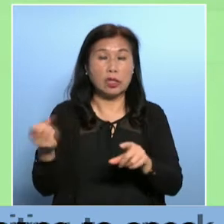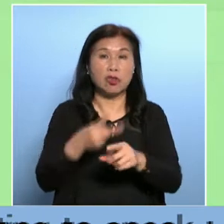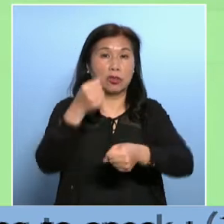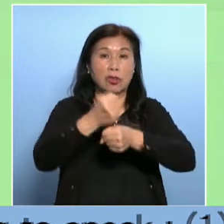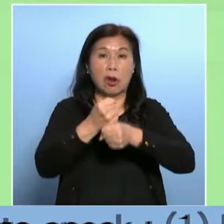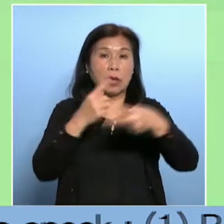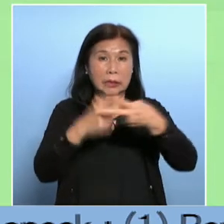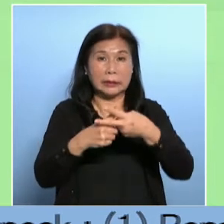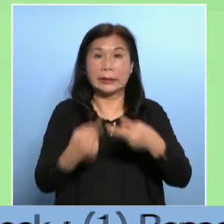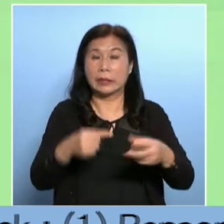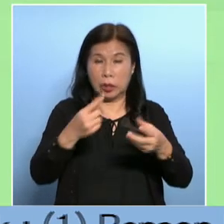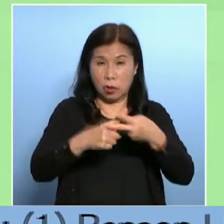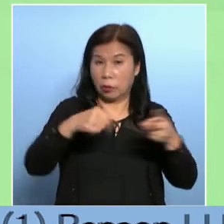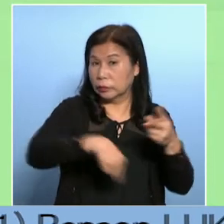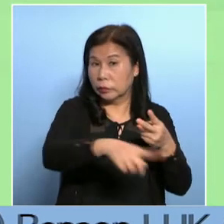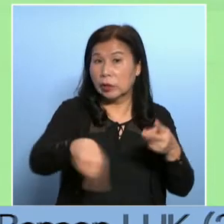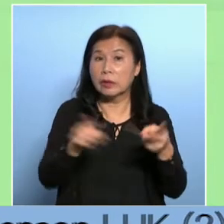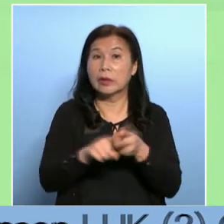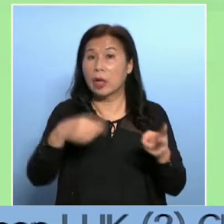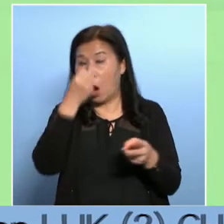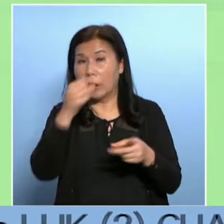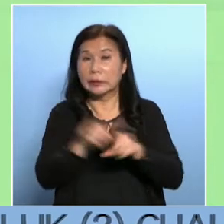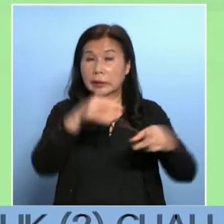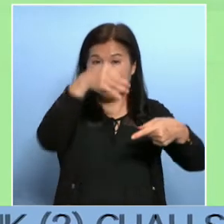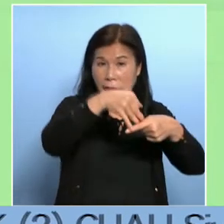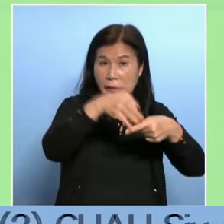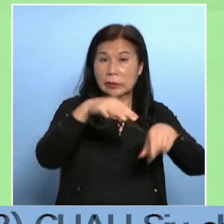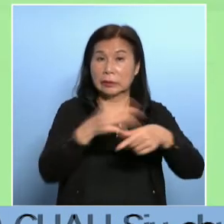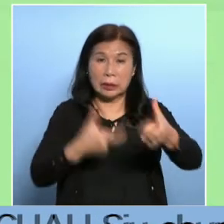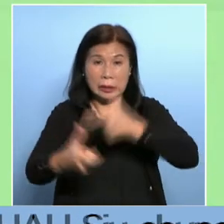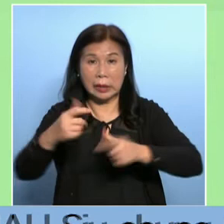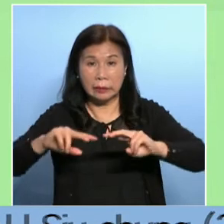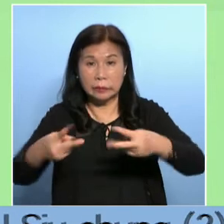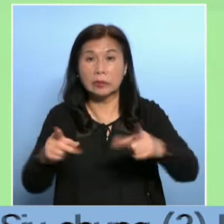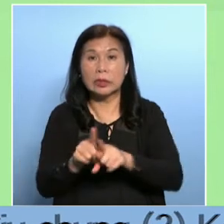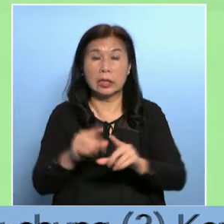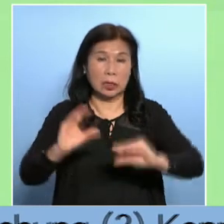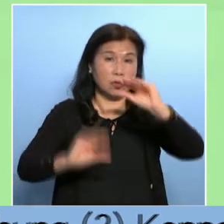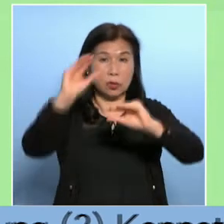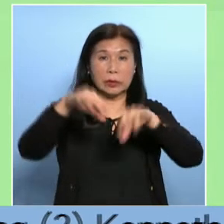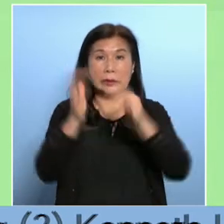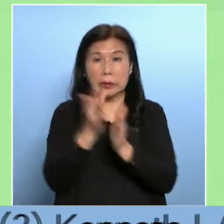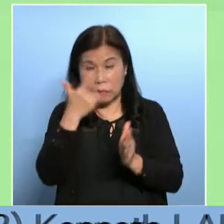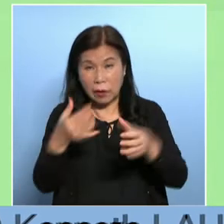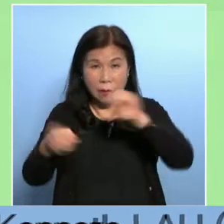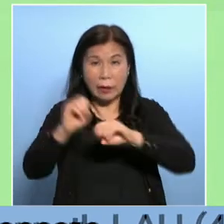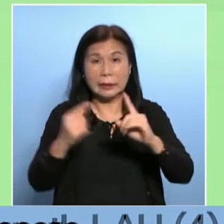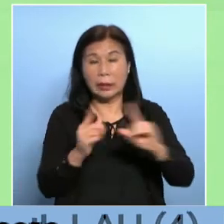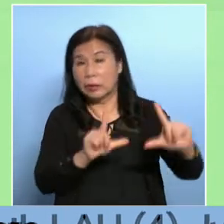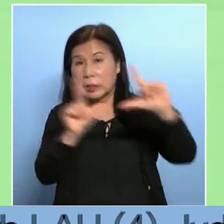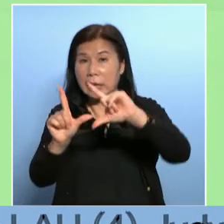PA, not only can provide industrial land for the reindustrialization and also help for